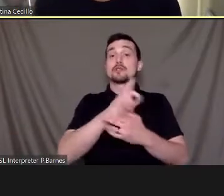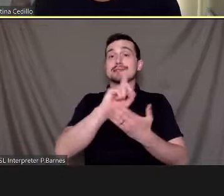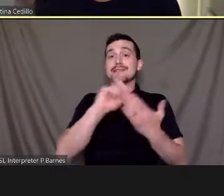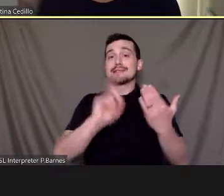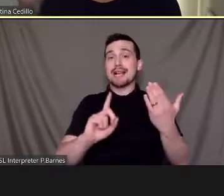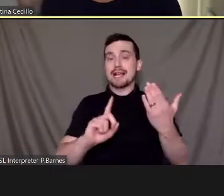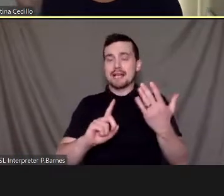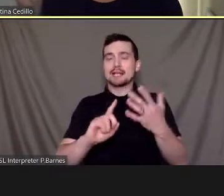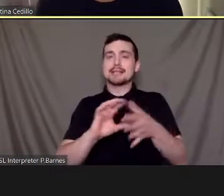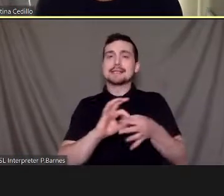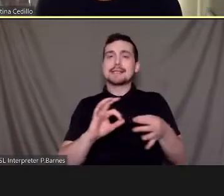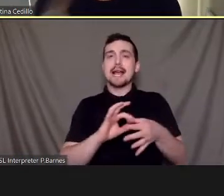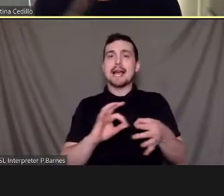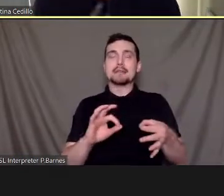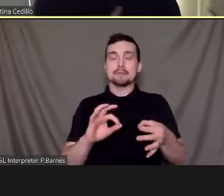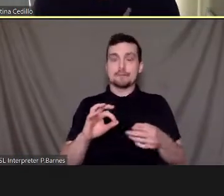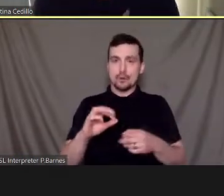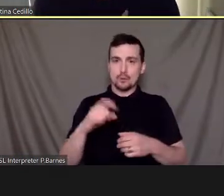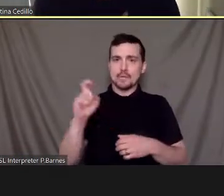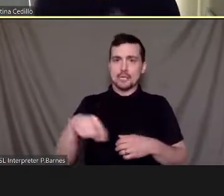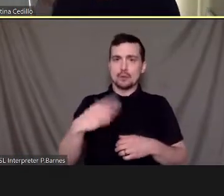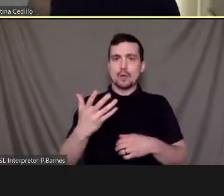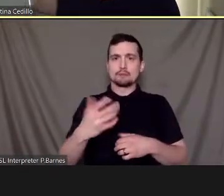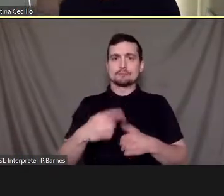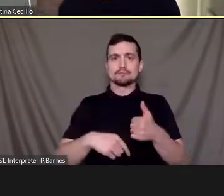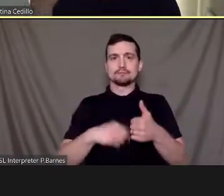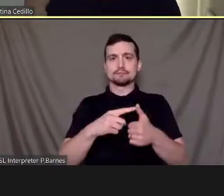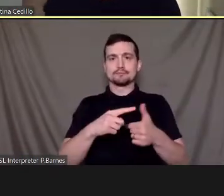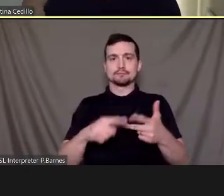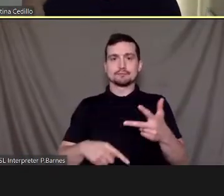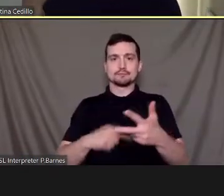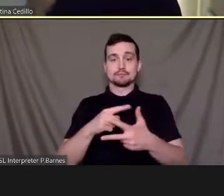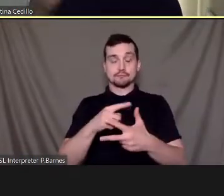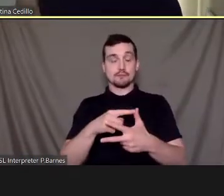we need these three things: clear goals,